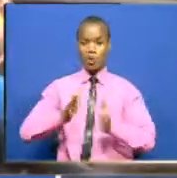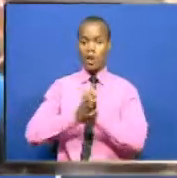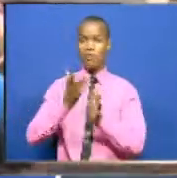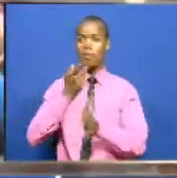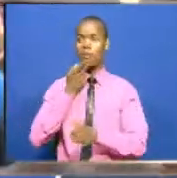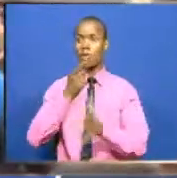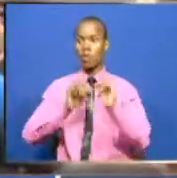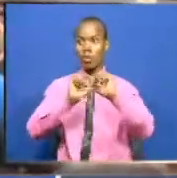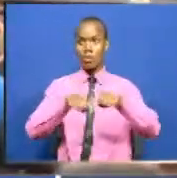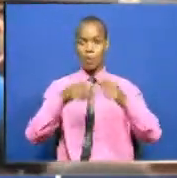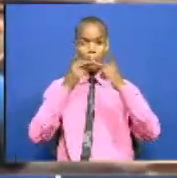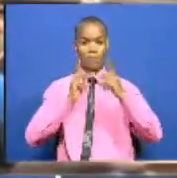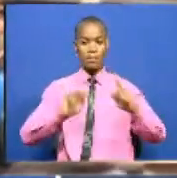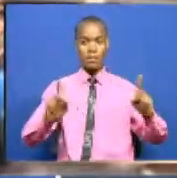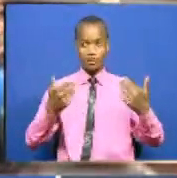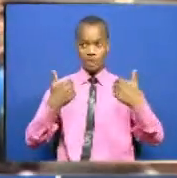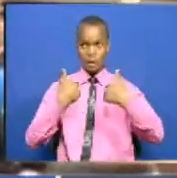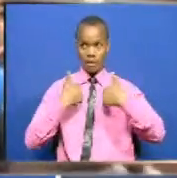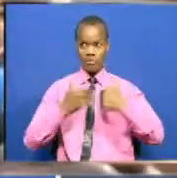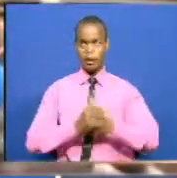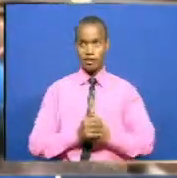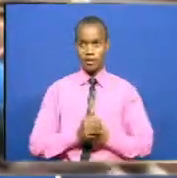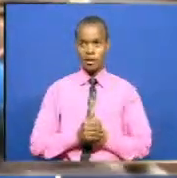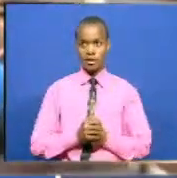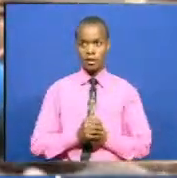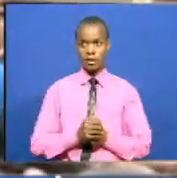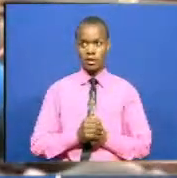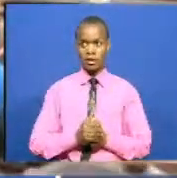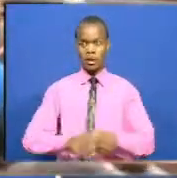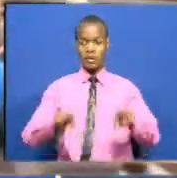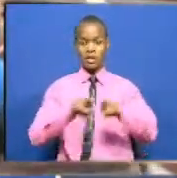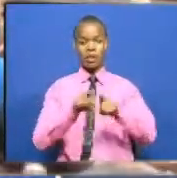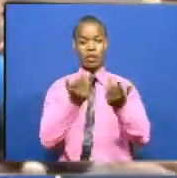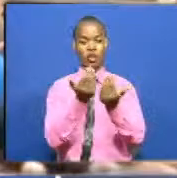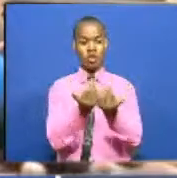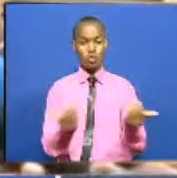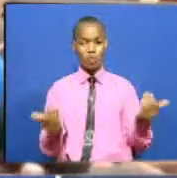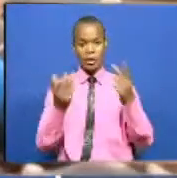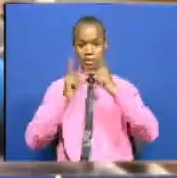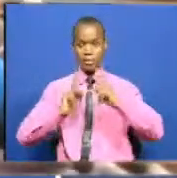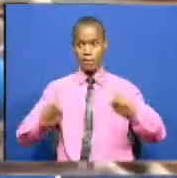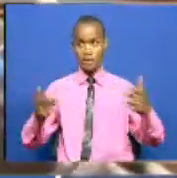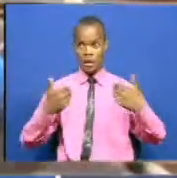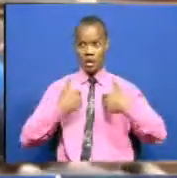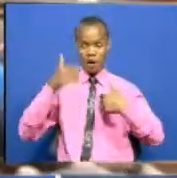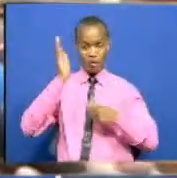na amani katikati. Watoto wataleta amani Plesian.